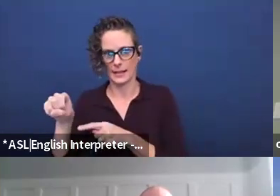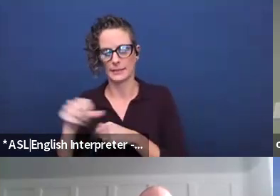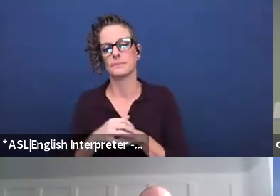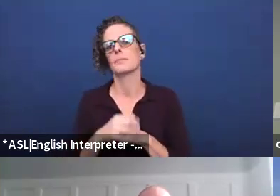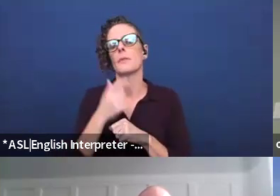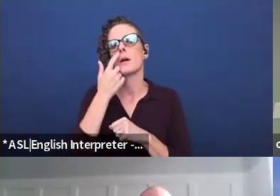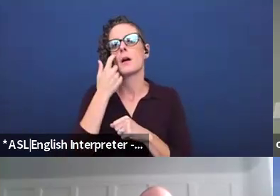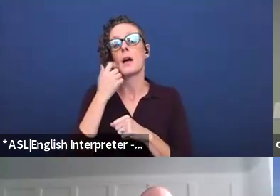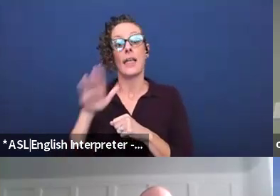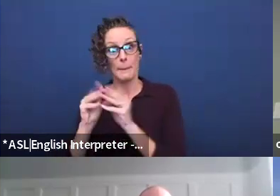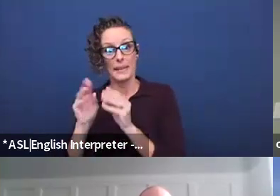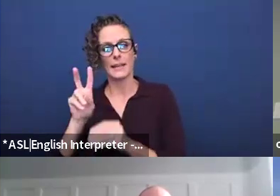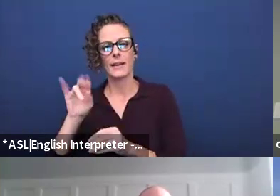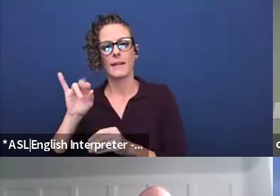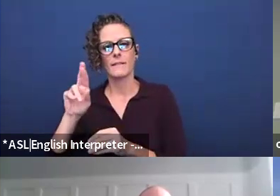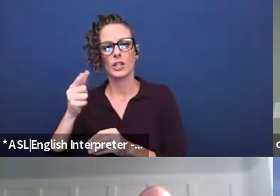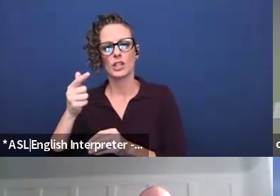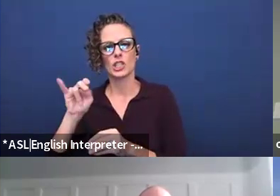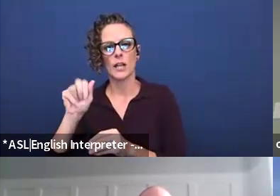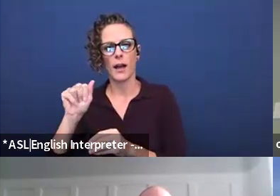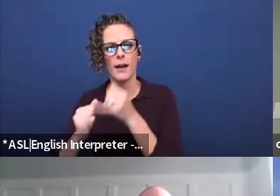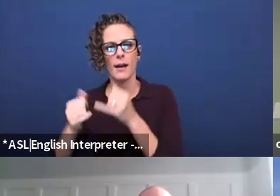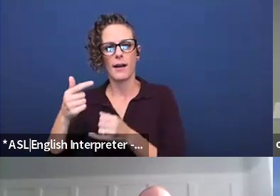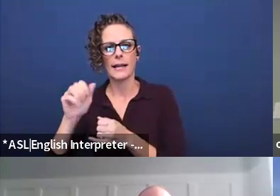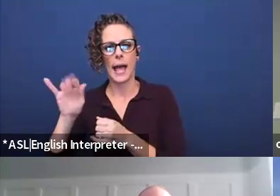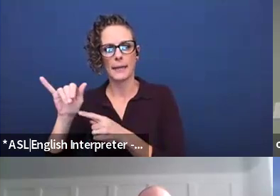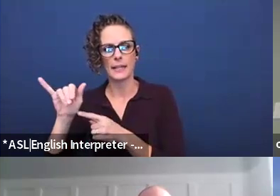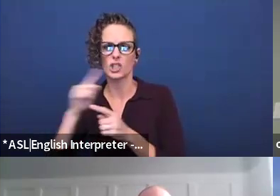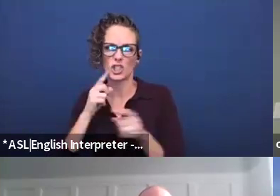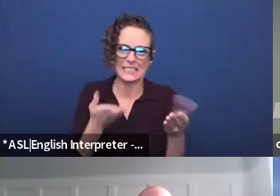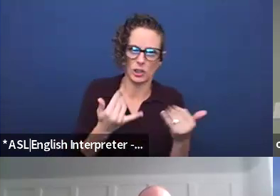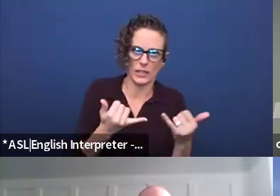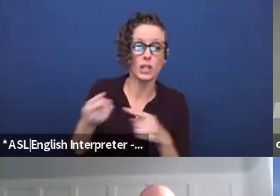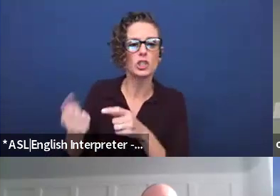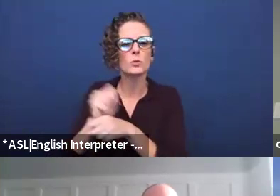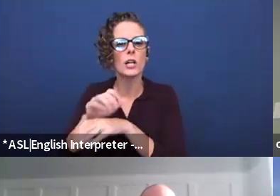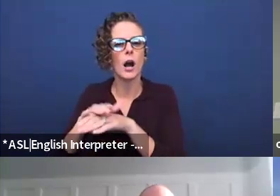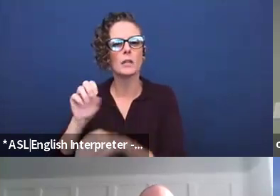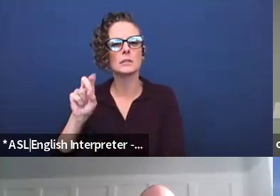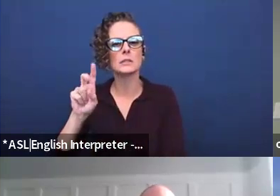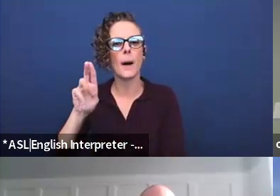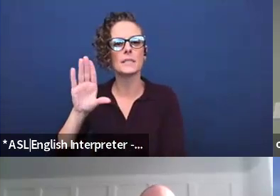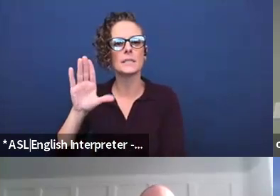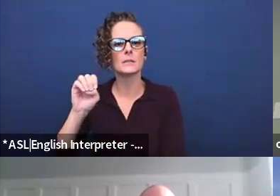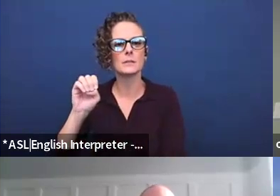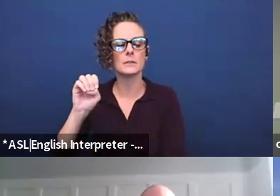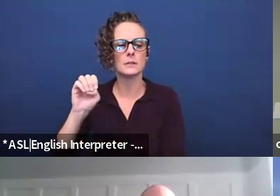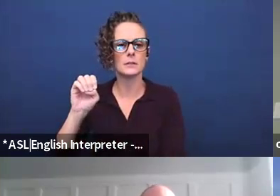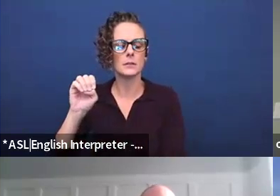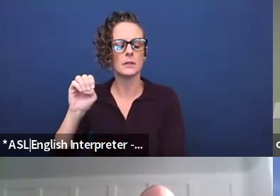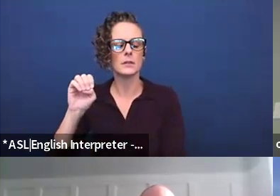have Virginia Gabby, who's on today. She's been working on a substance use disorder training